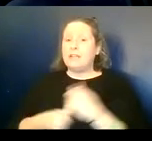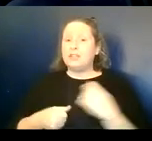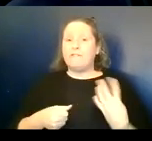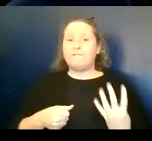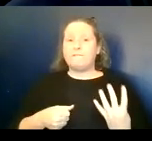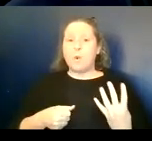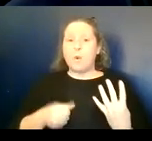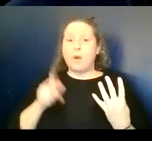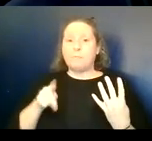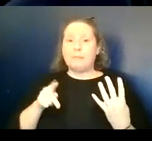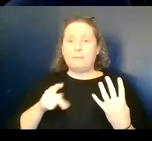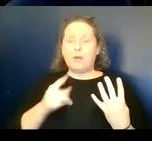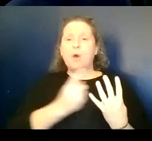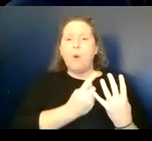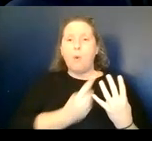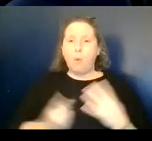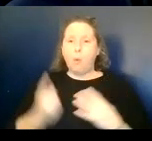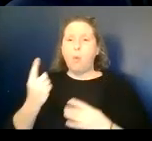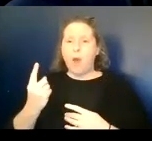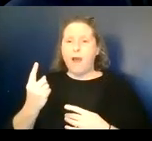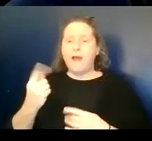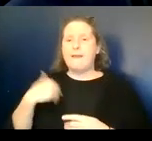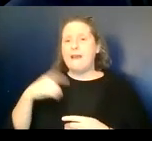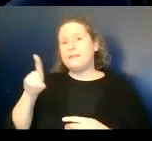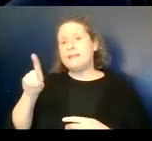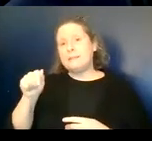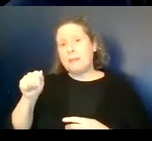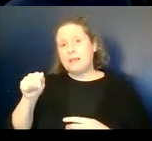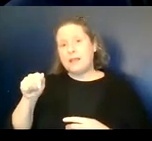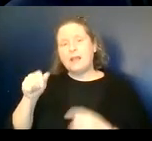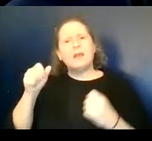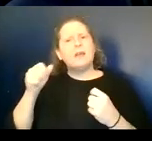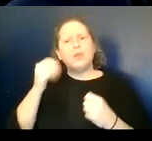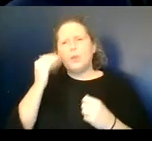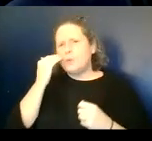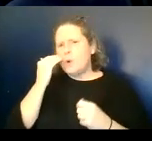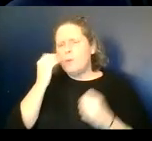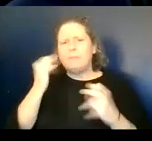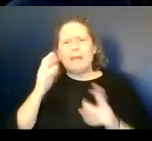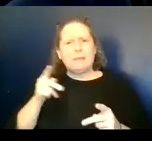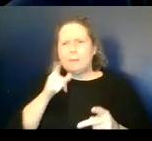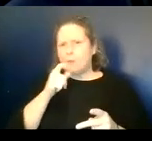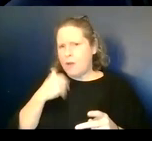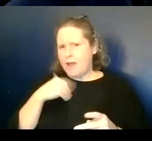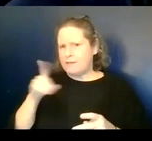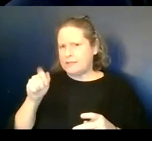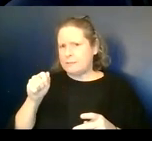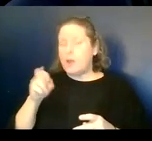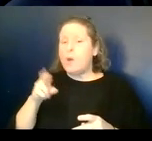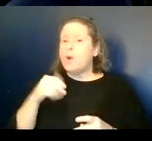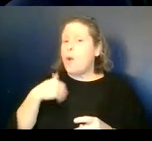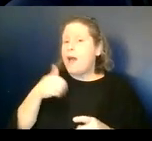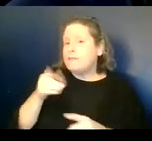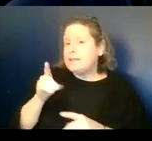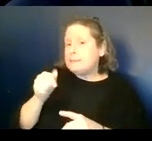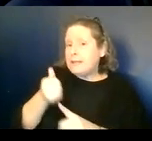someone, many someones that have disabilities. And so I think that as a society, we need to get to a place where disability